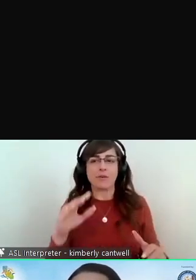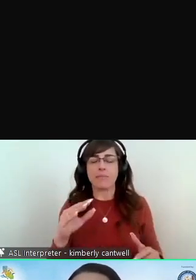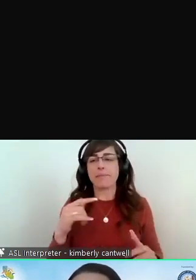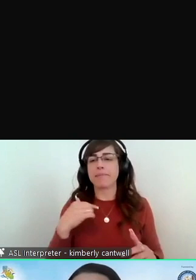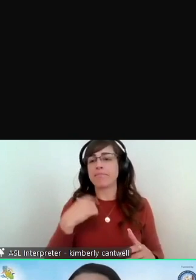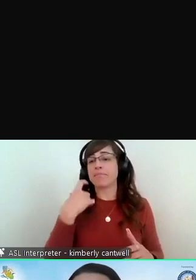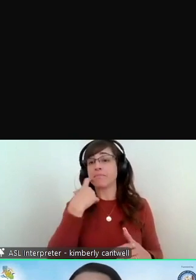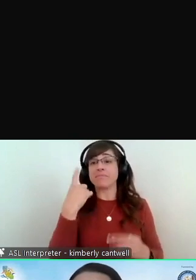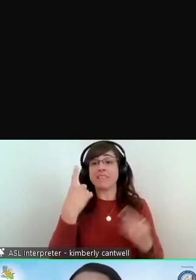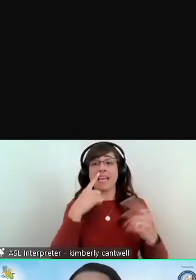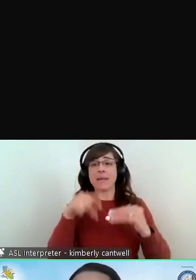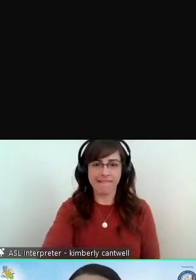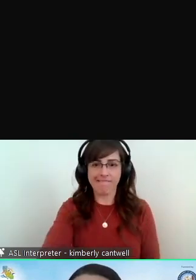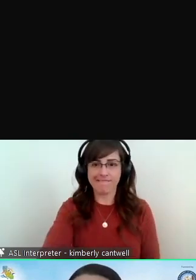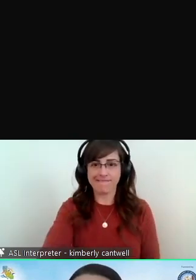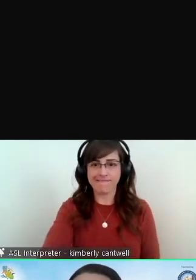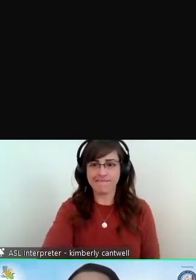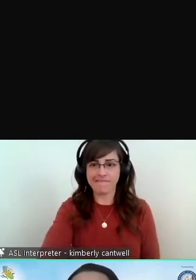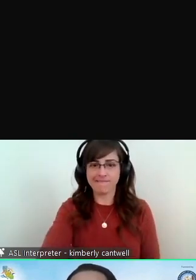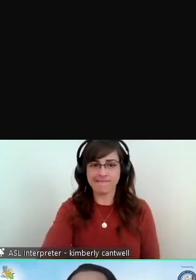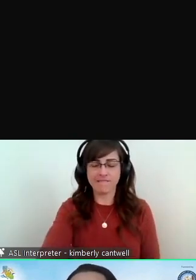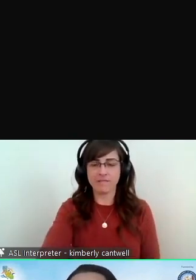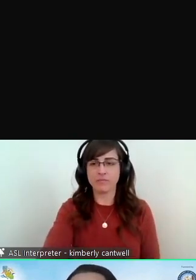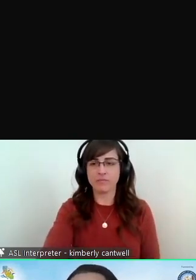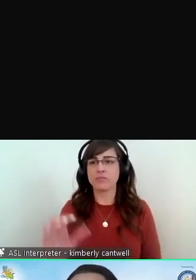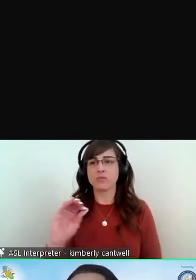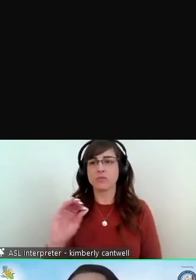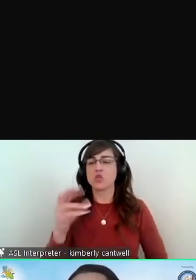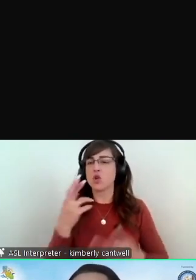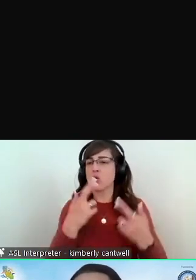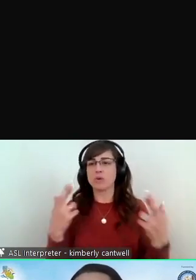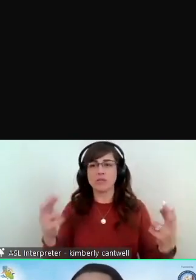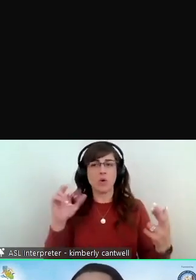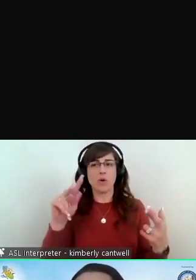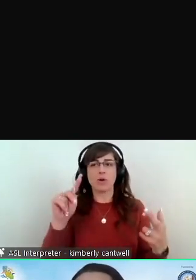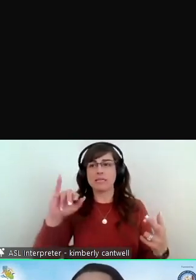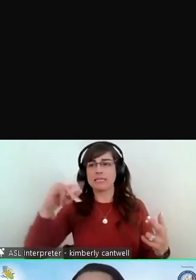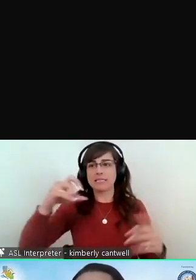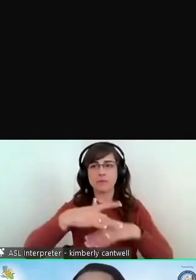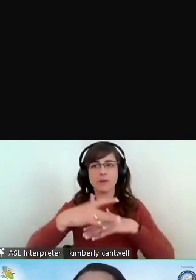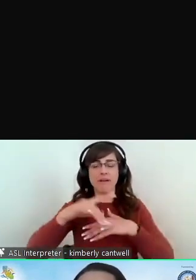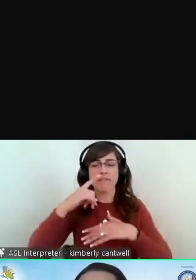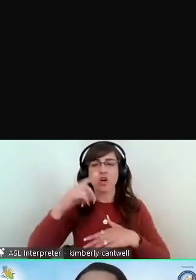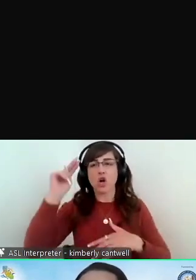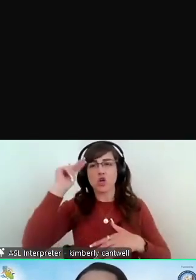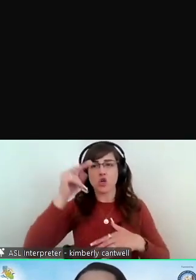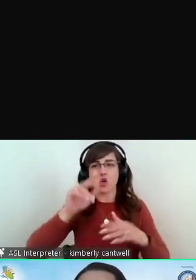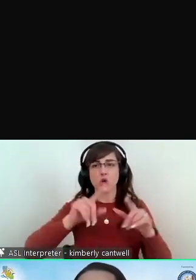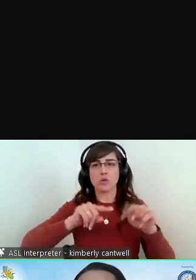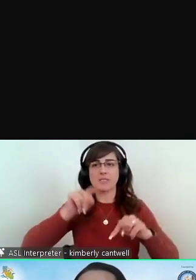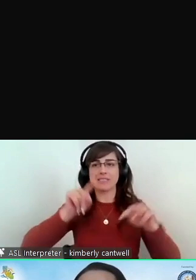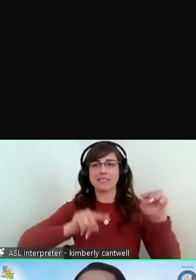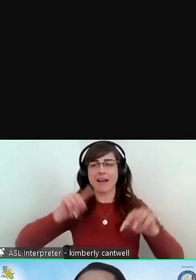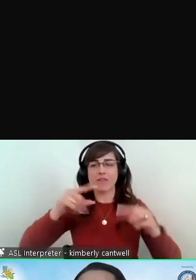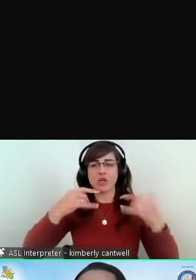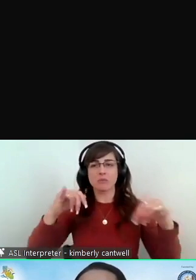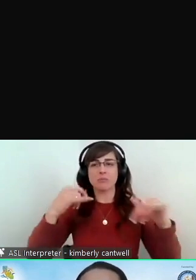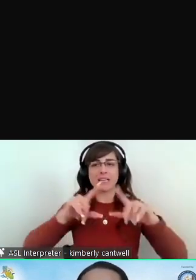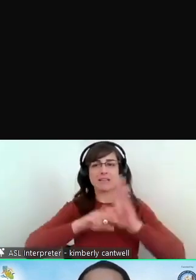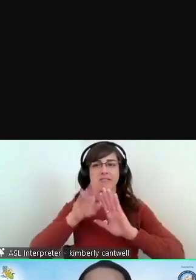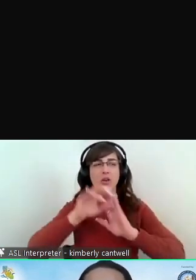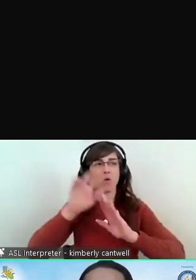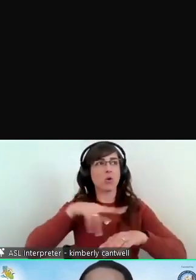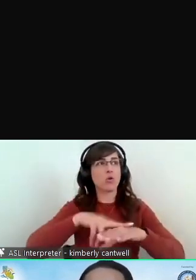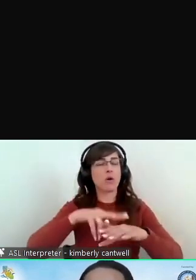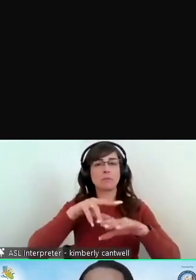was actually just thinking about her. There are not resources or tips available for neurodiverse play developmental norms or expectations